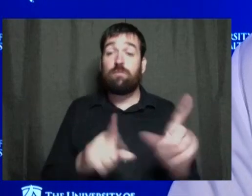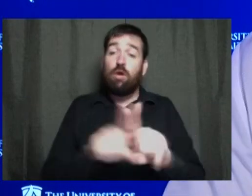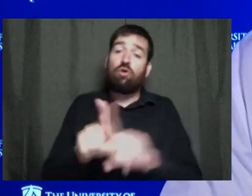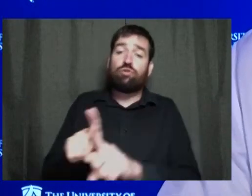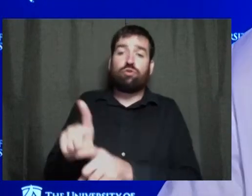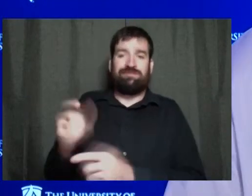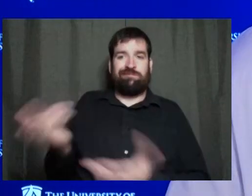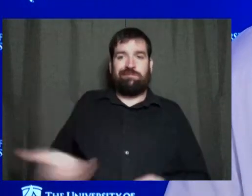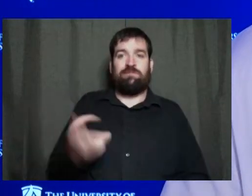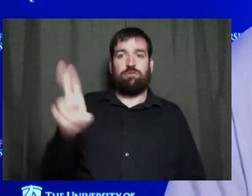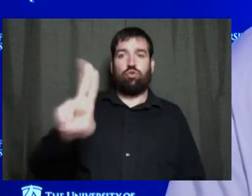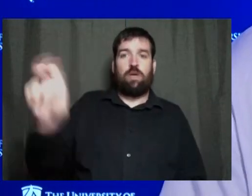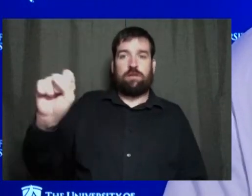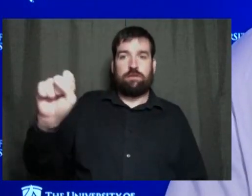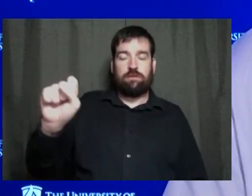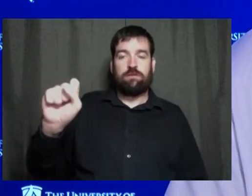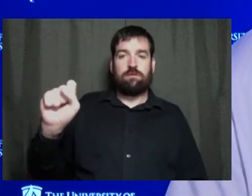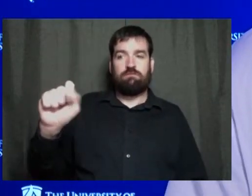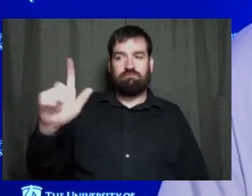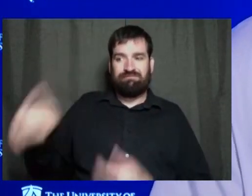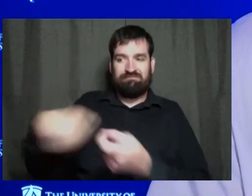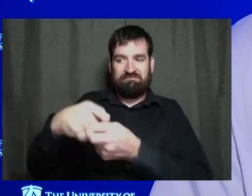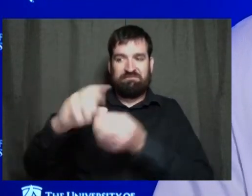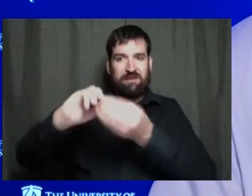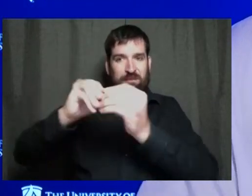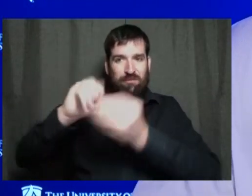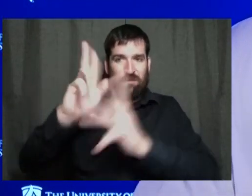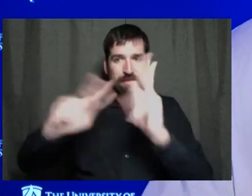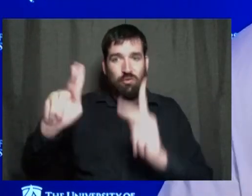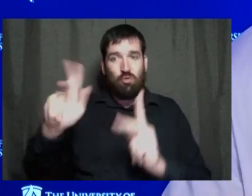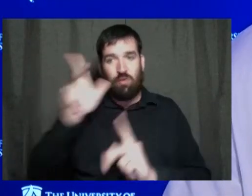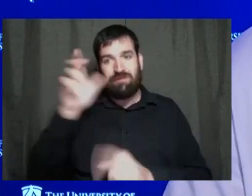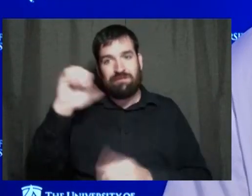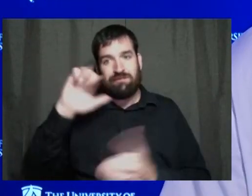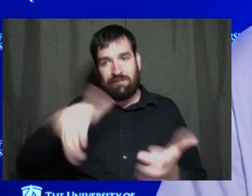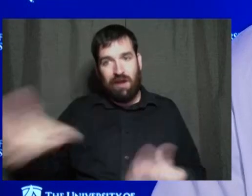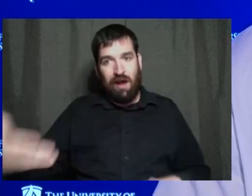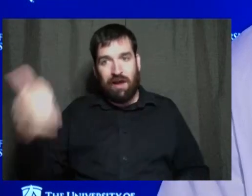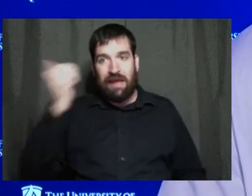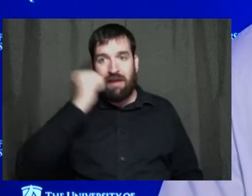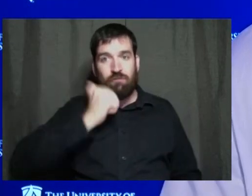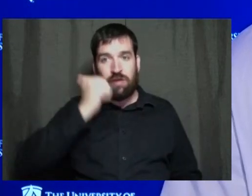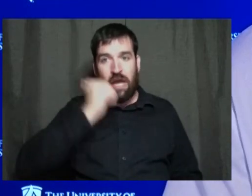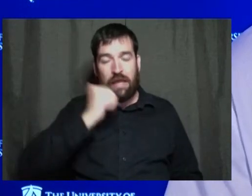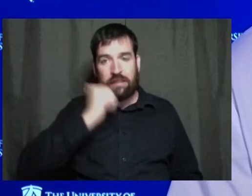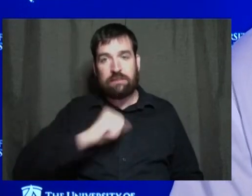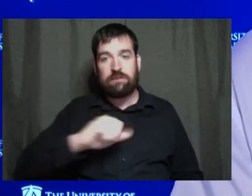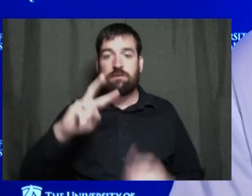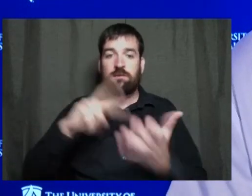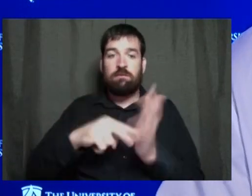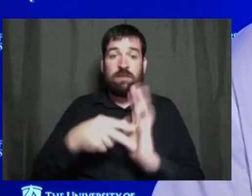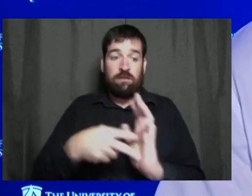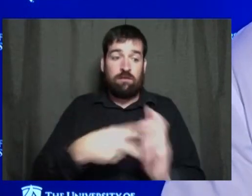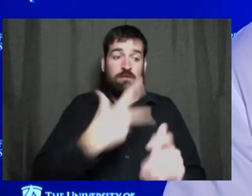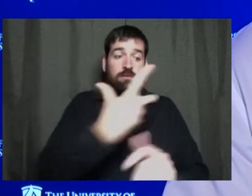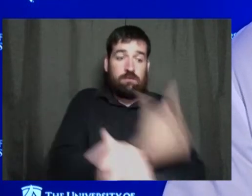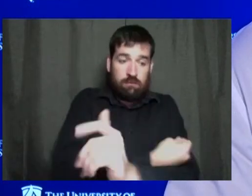that a certain number of people will die every day. So the chance that somebody got a vaccine and